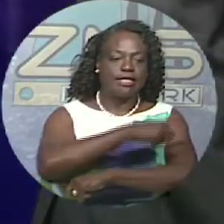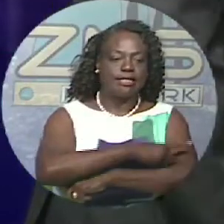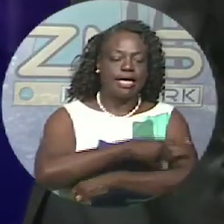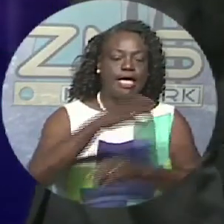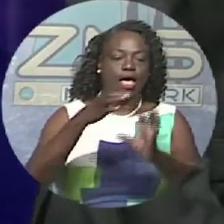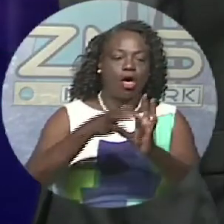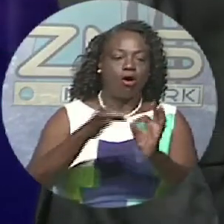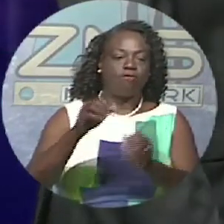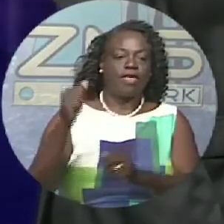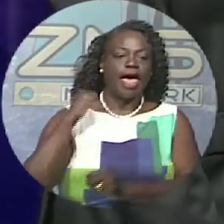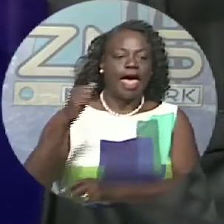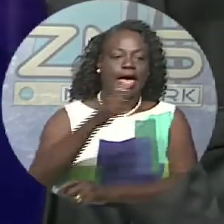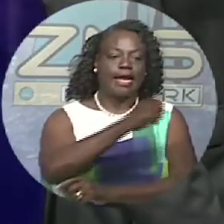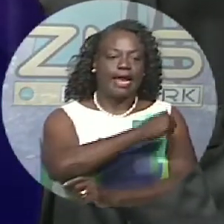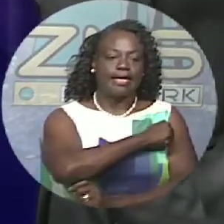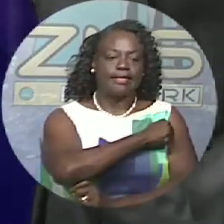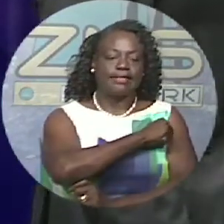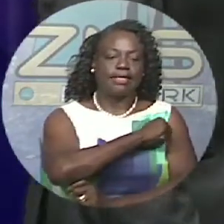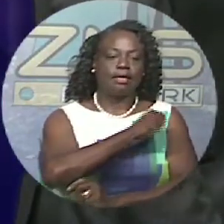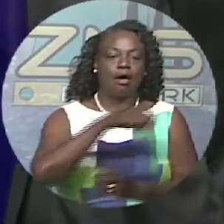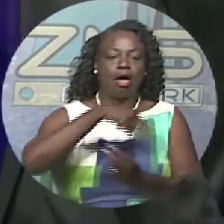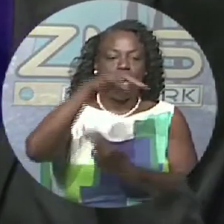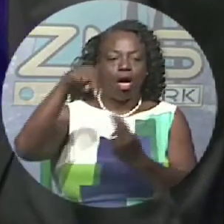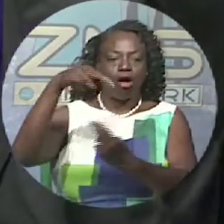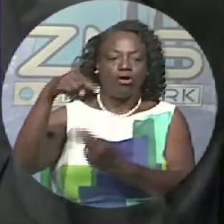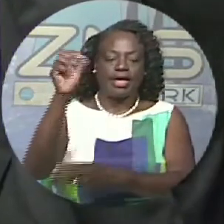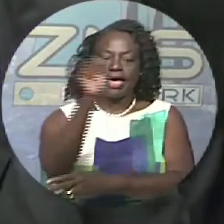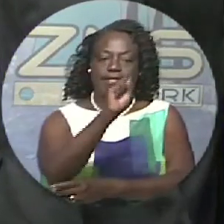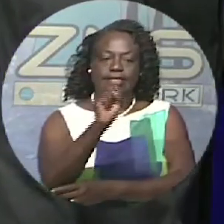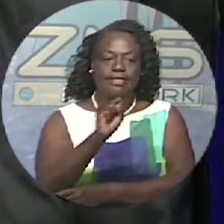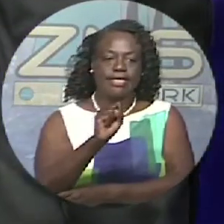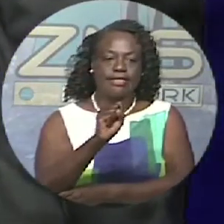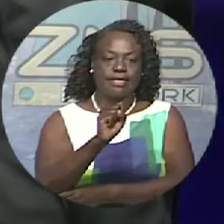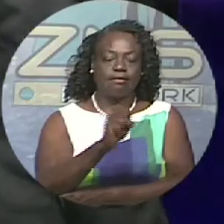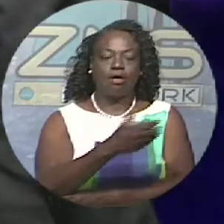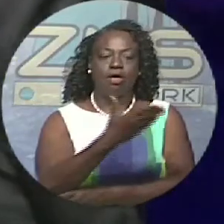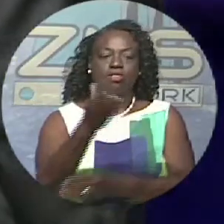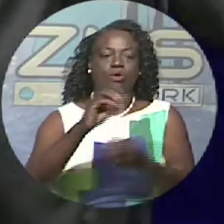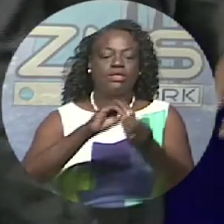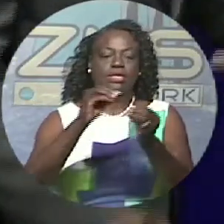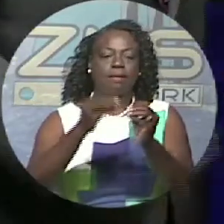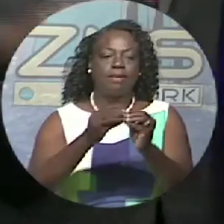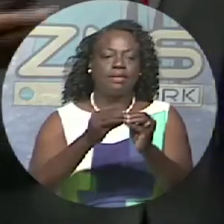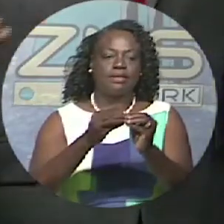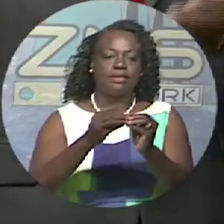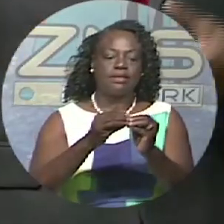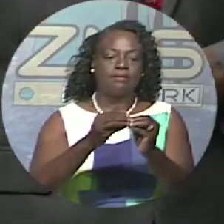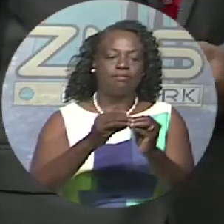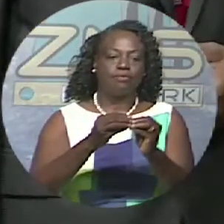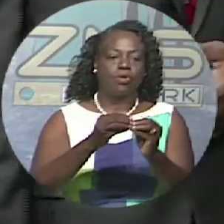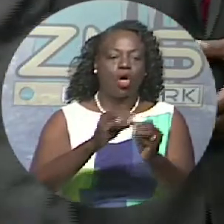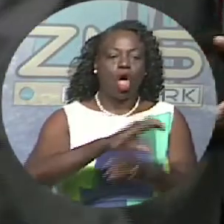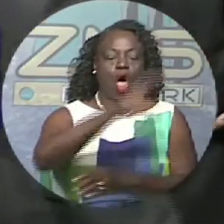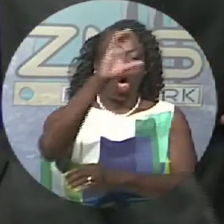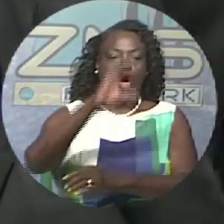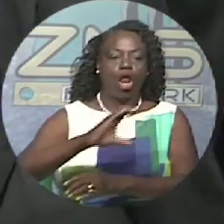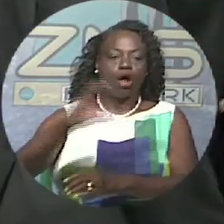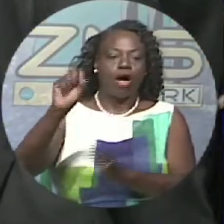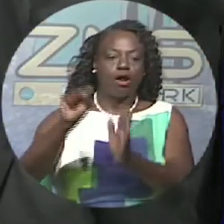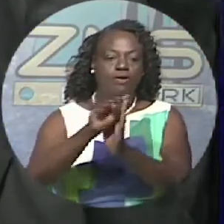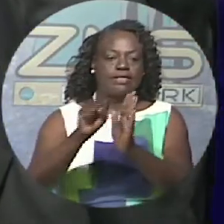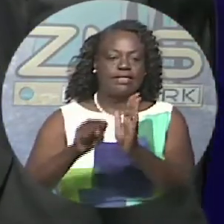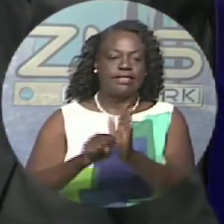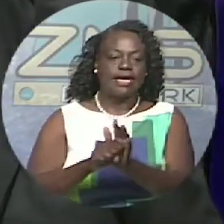Atlantic hurricane season. And of course, you mentioned those numbers there. Colorado State, which is Professor Klotzbach